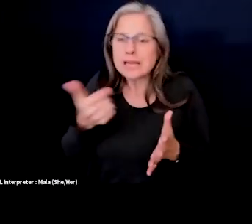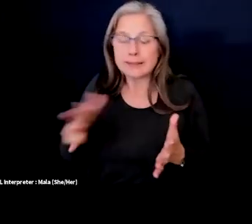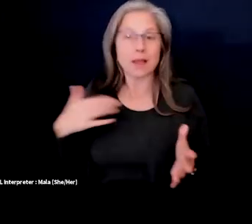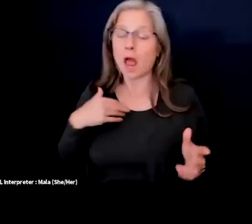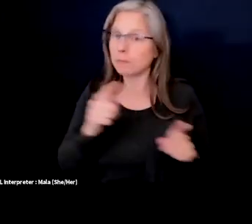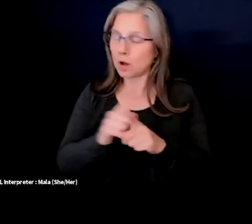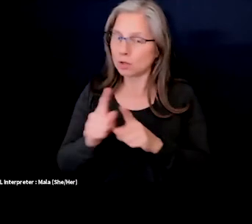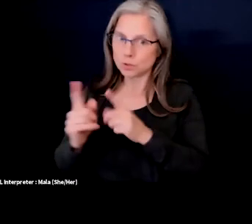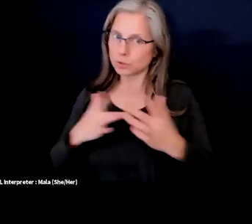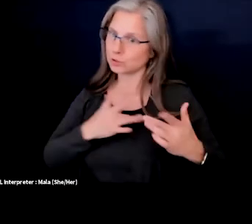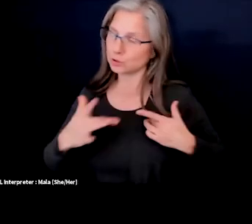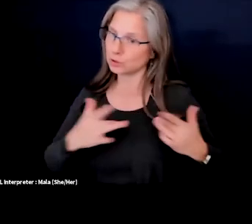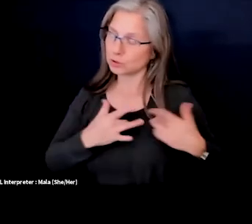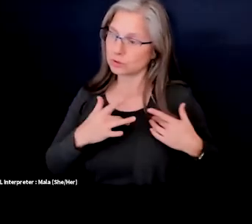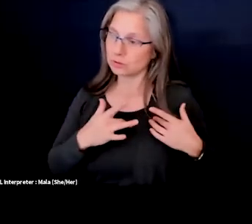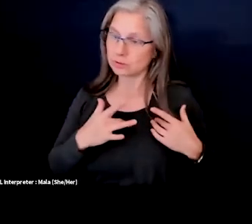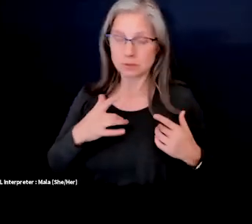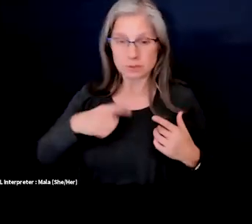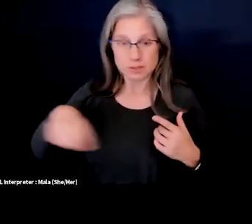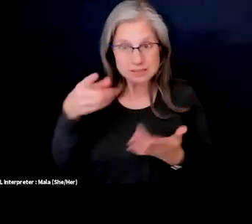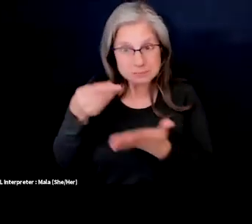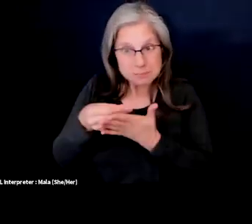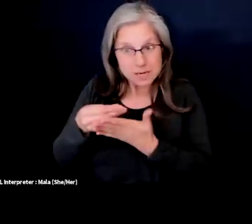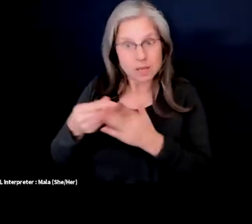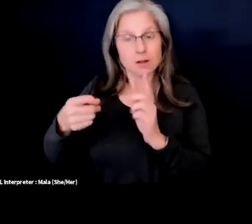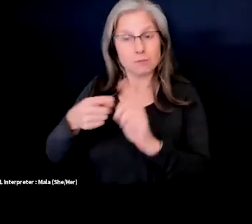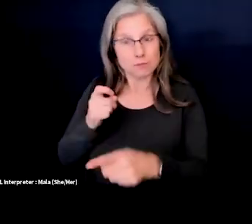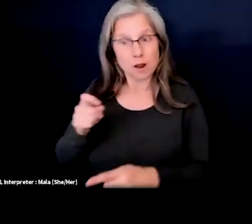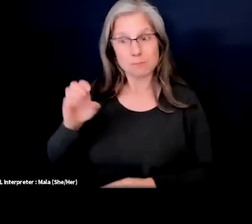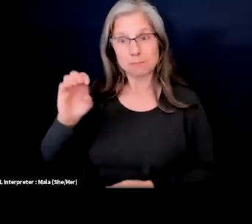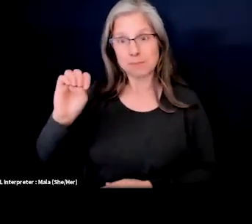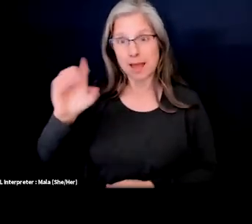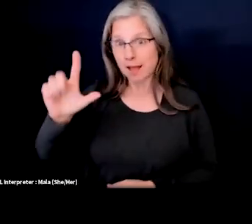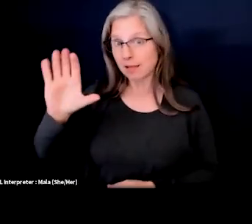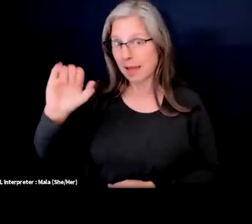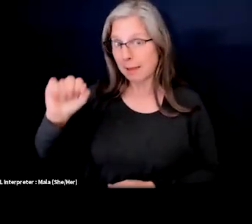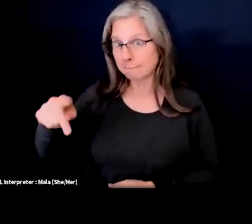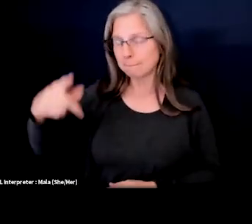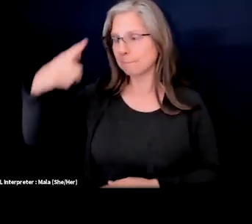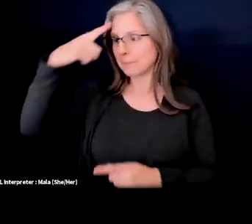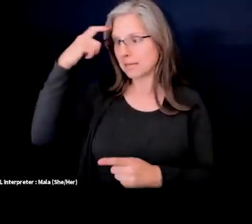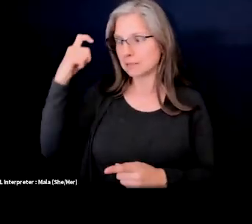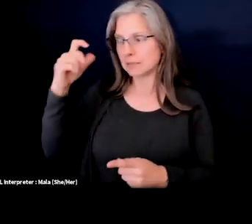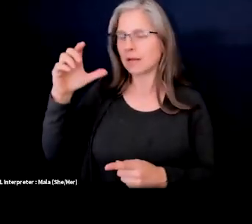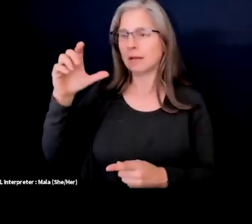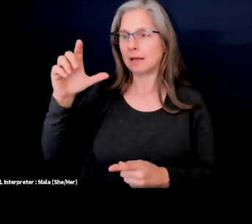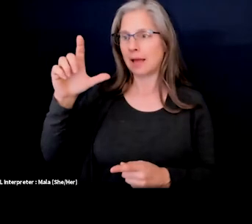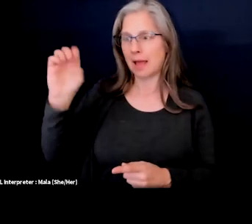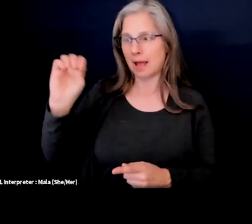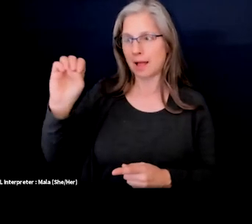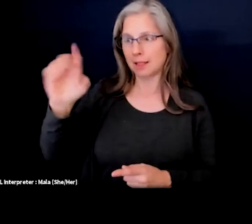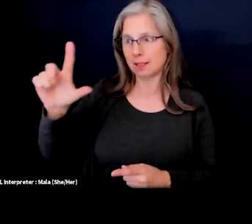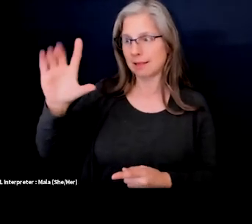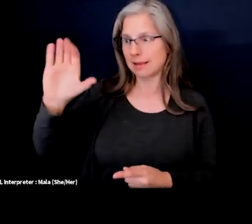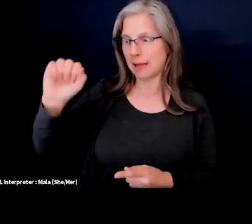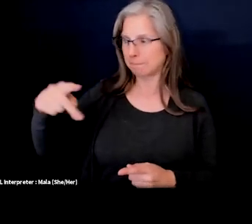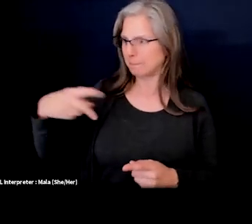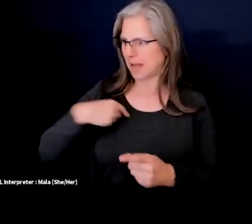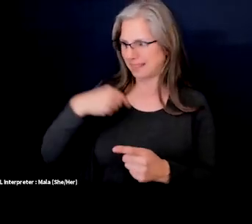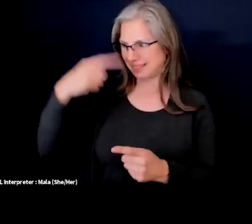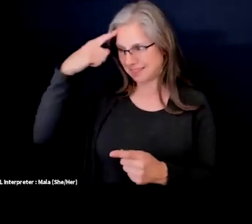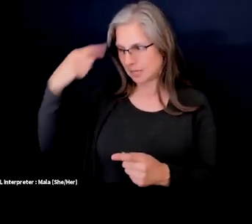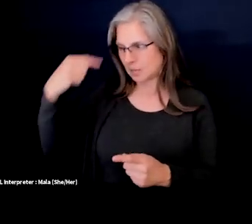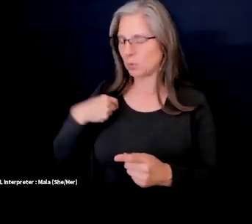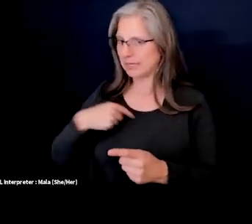very concerned. Are these monies coming out of LCAP? Because if they're coming out of LCAP, I really think that we need